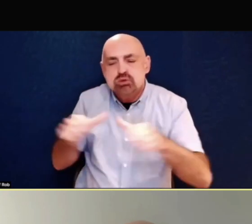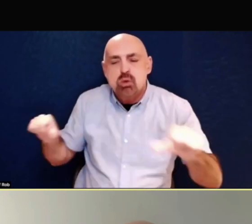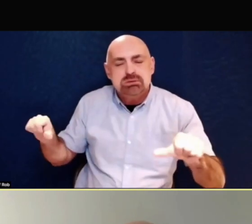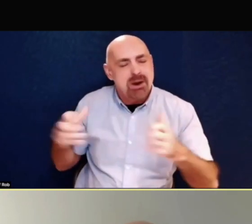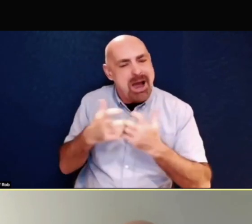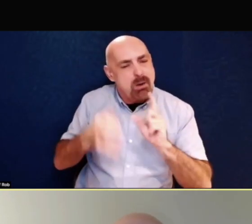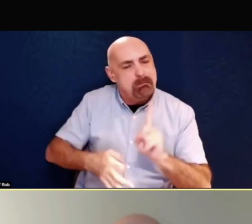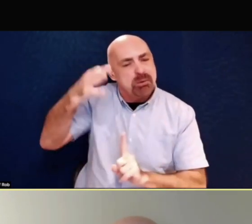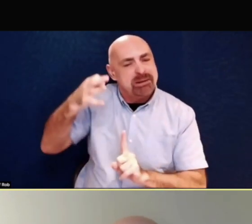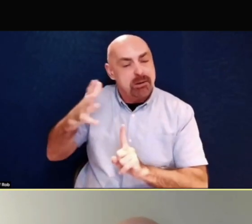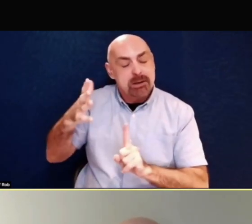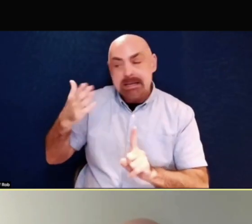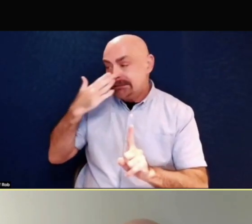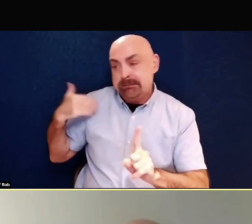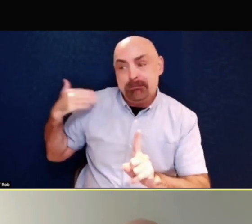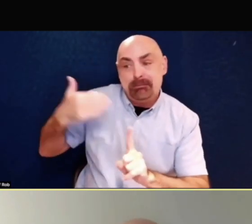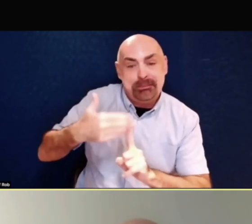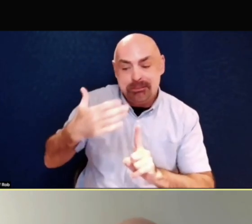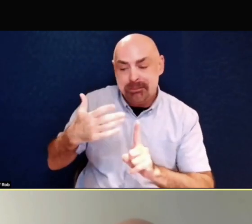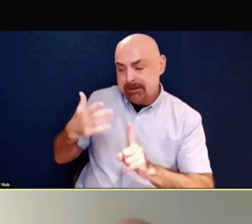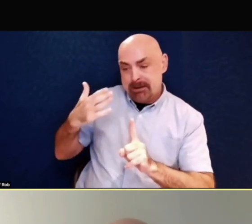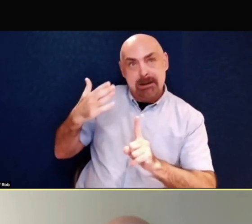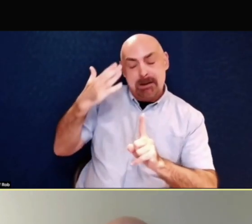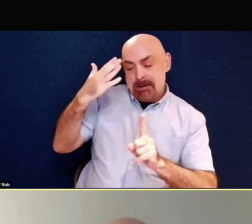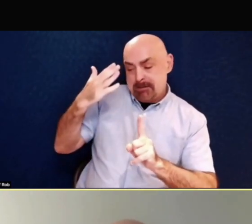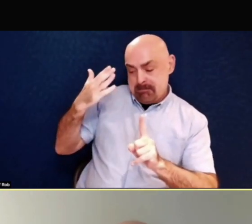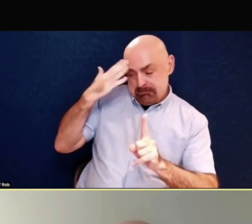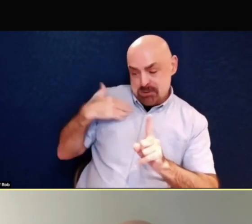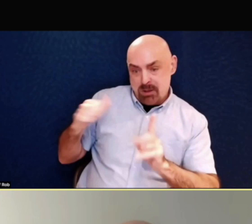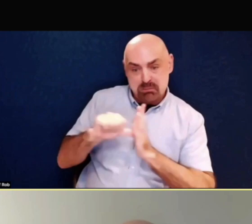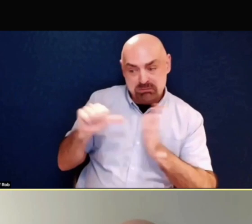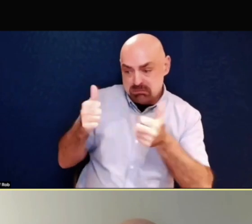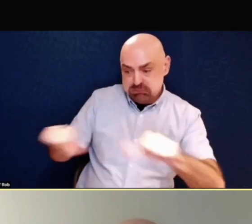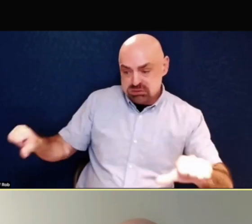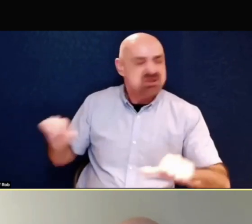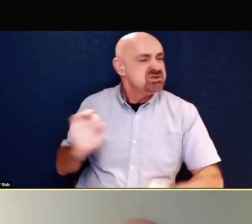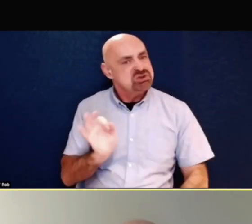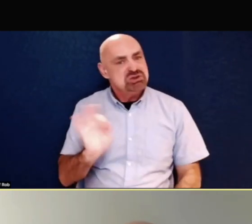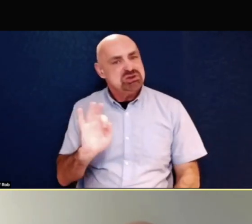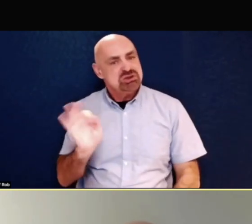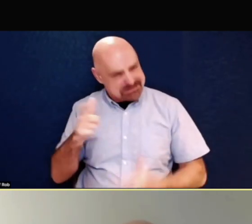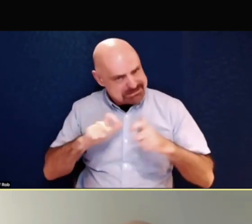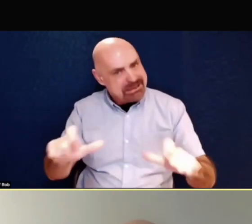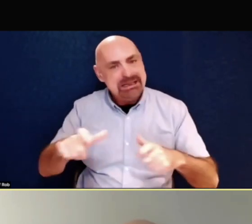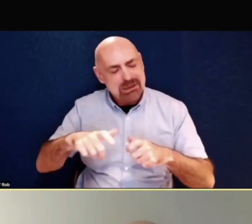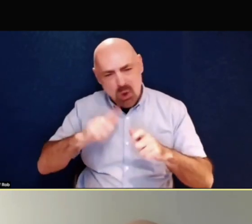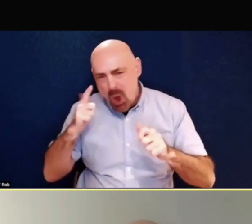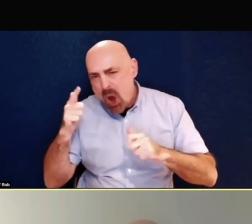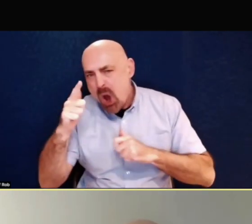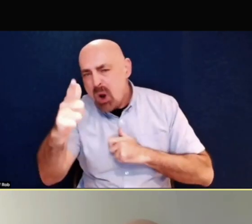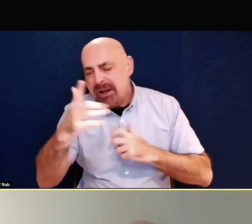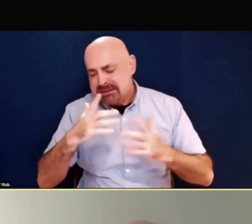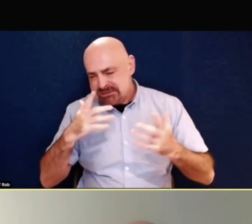We're clearly not solving the problem of preventing mental health problems, if it could ever be completely solved, but there's a long way to go for us to feel like we're